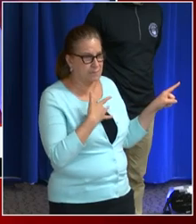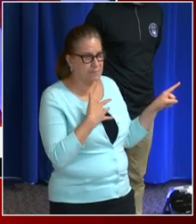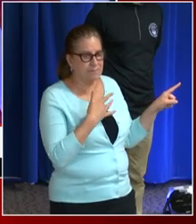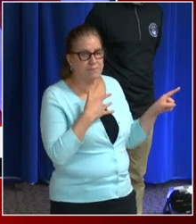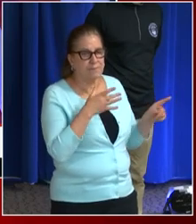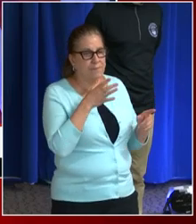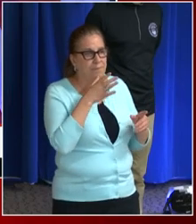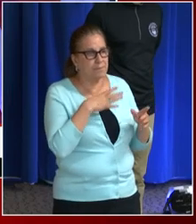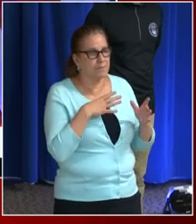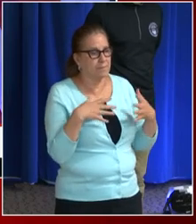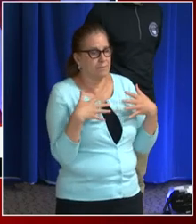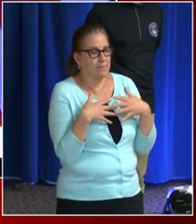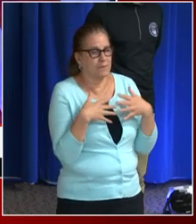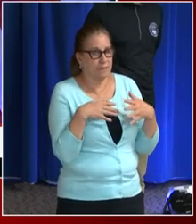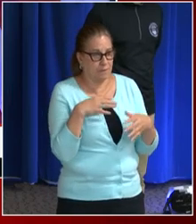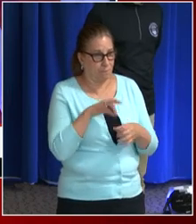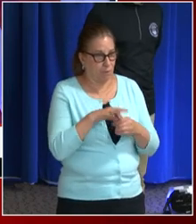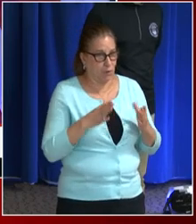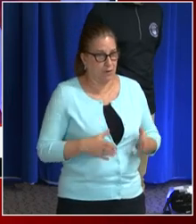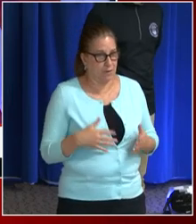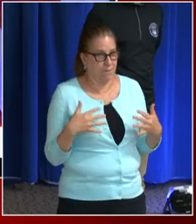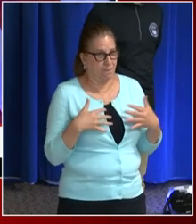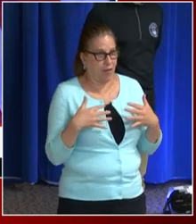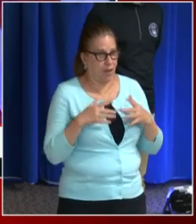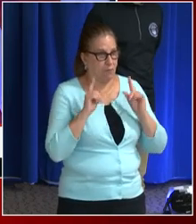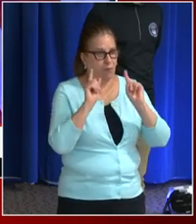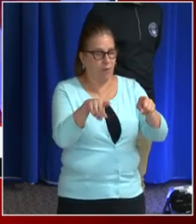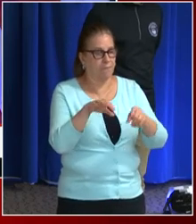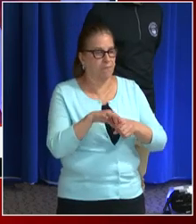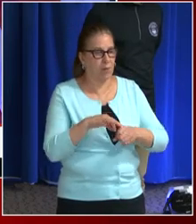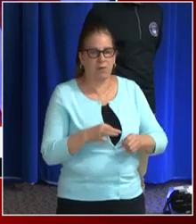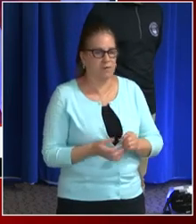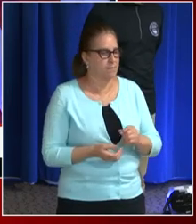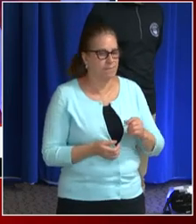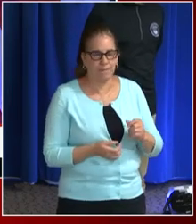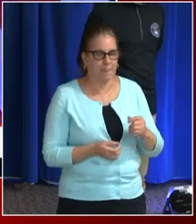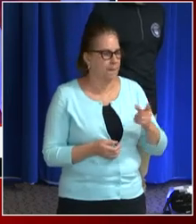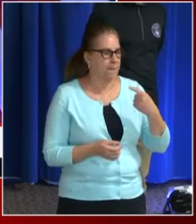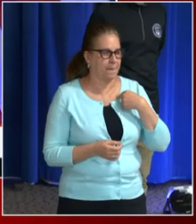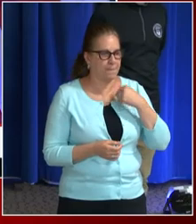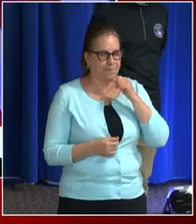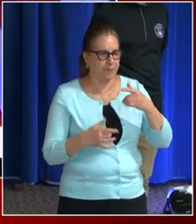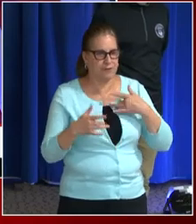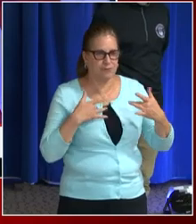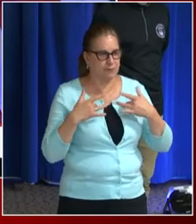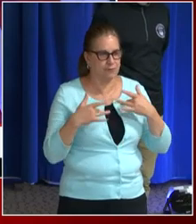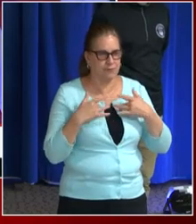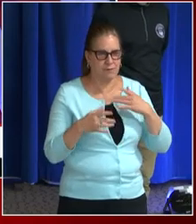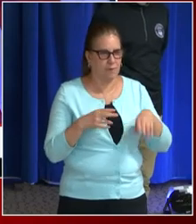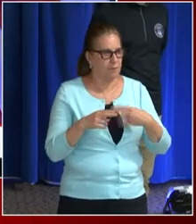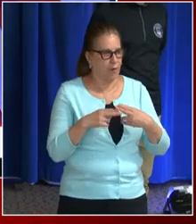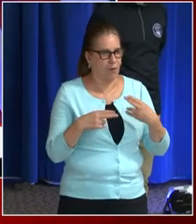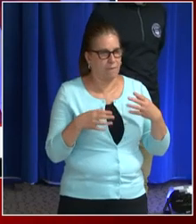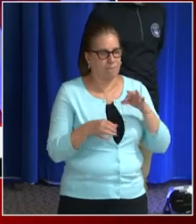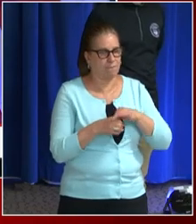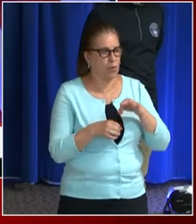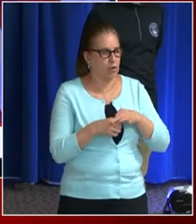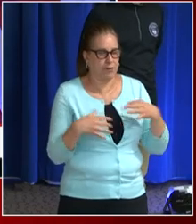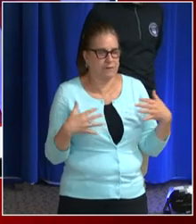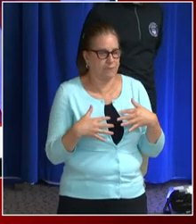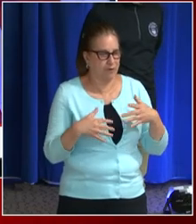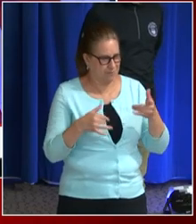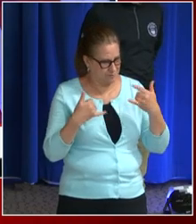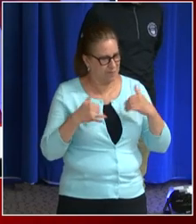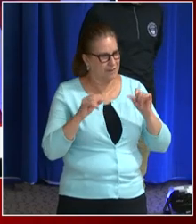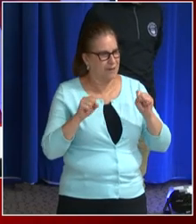concerned about voters feeling scared right now, because they can vote right now or any time today. Mayor, are